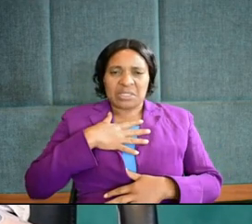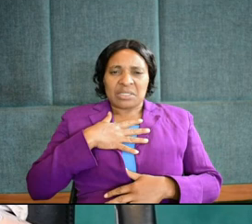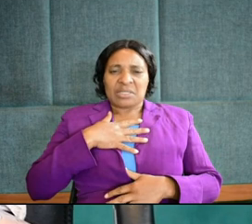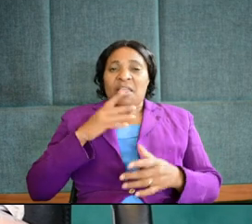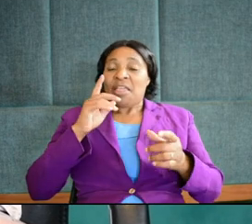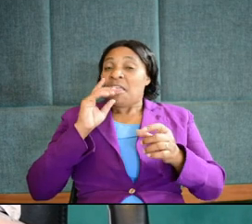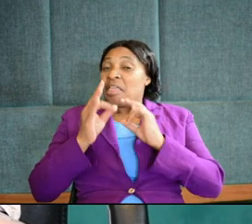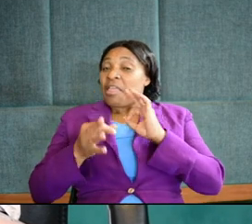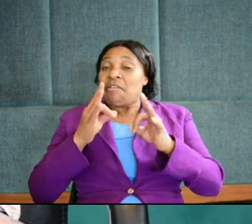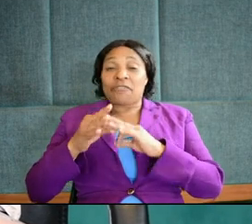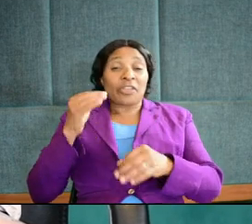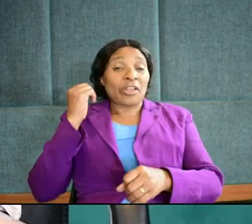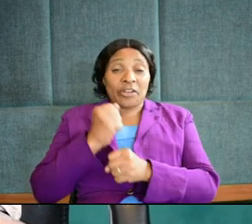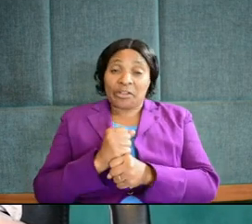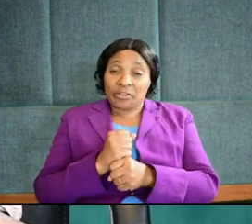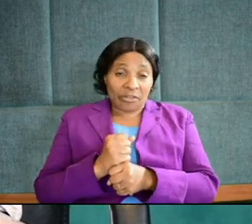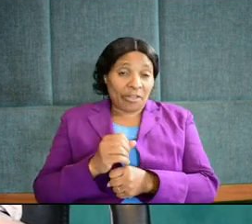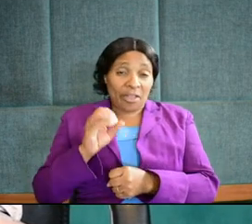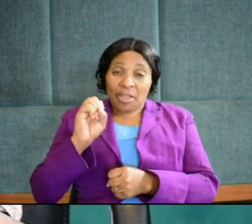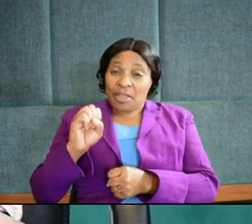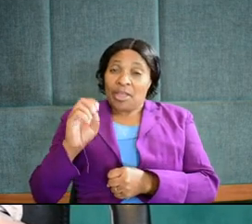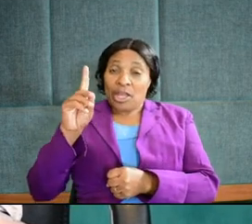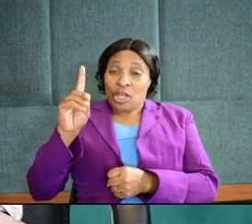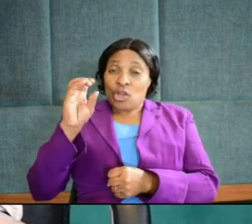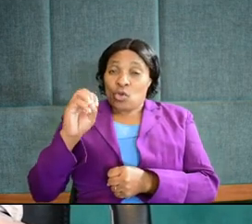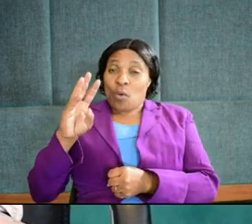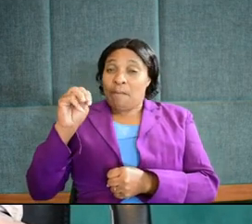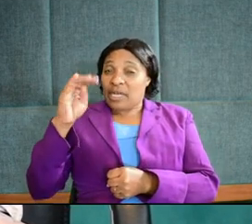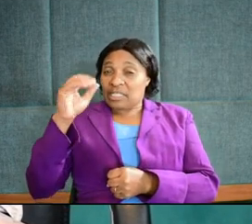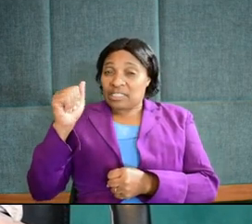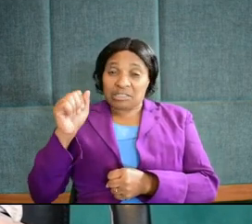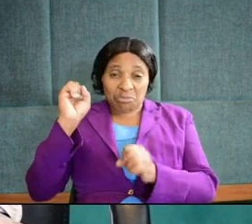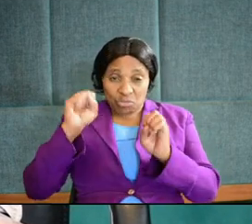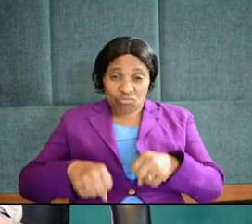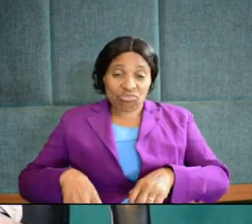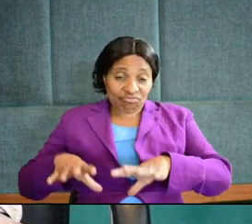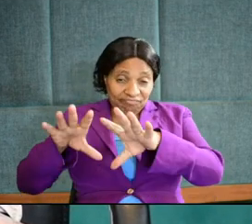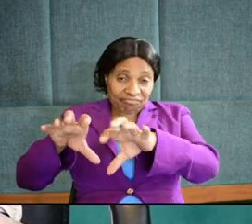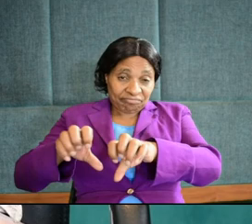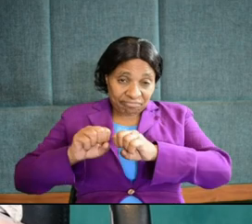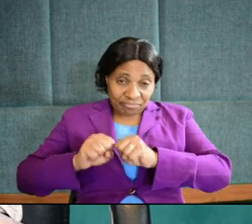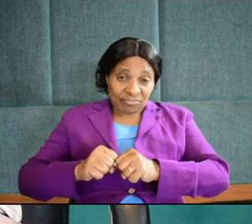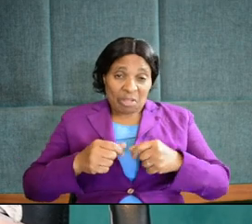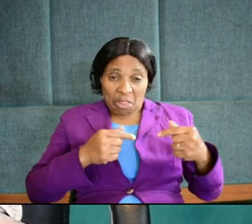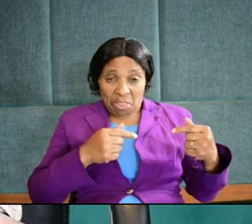And if they did, the Edomites would attack them. So